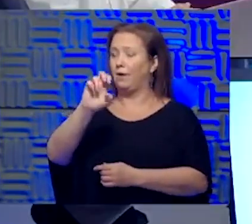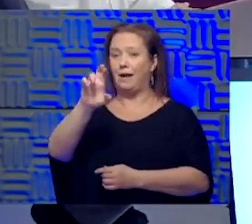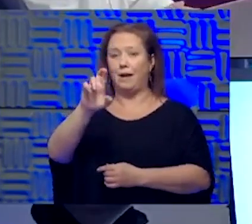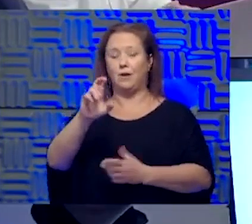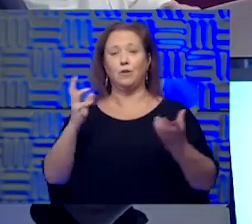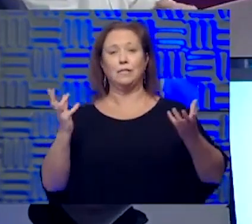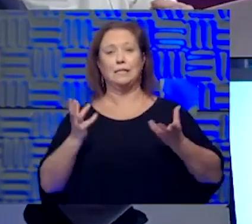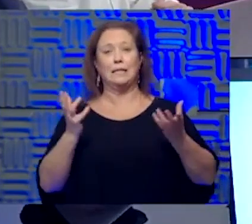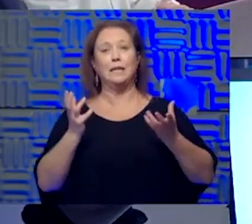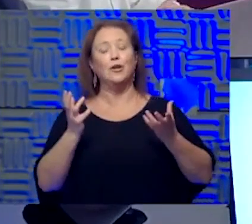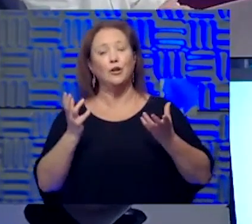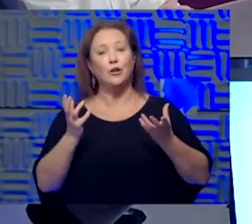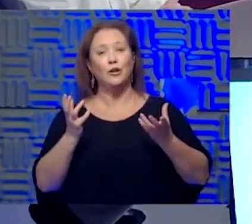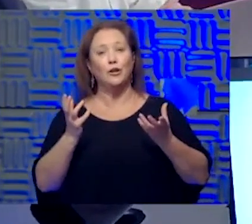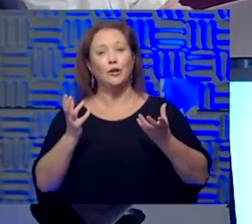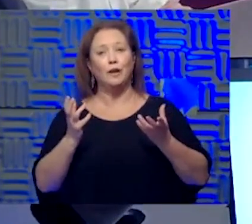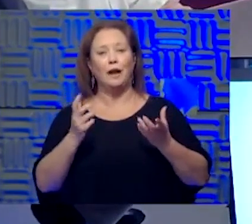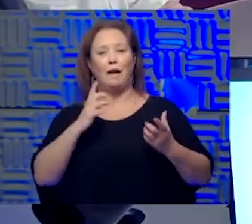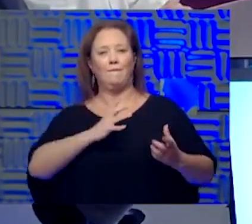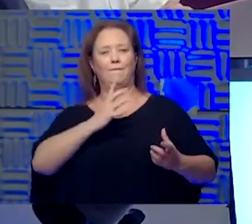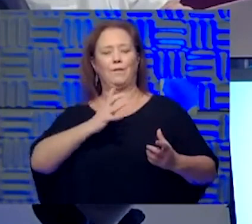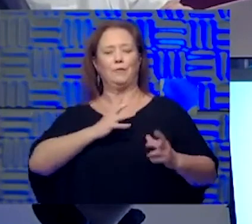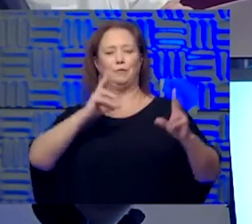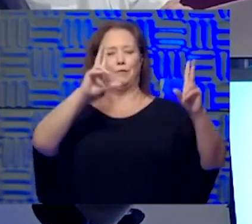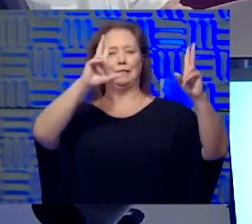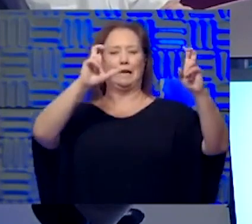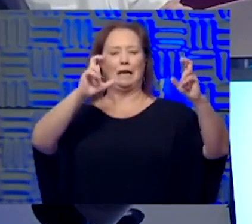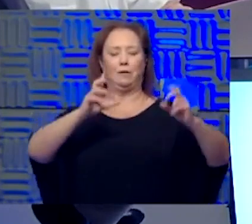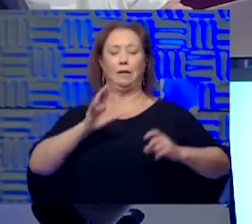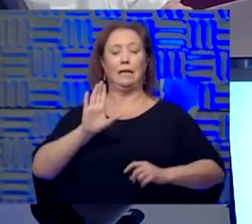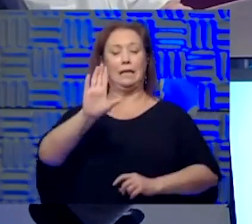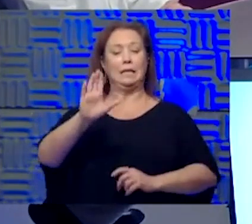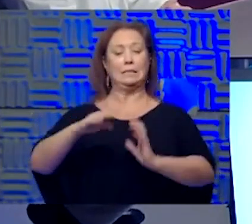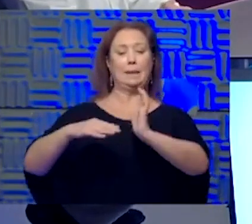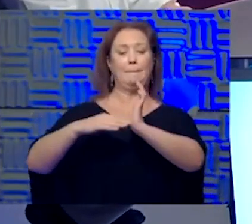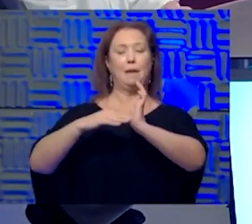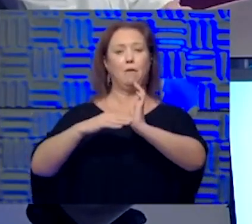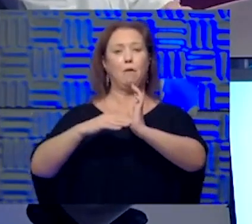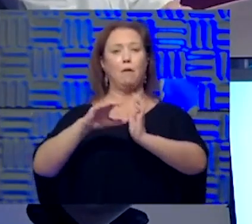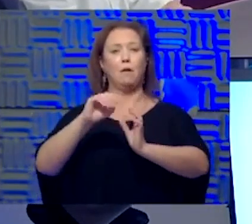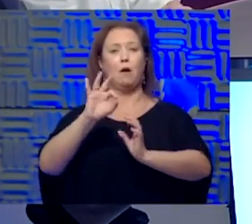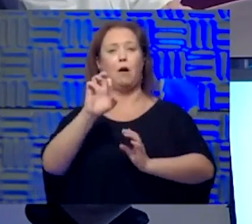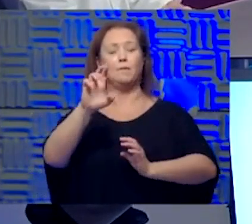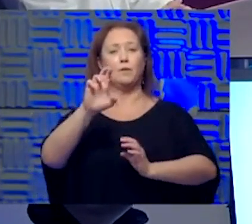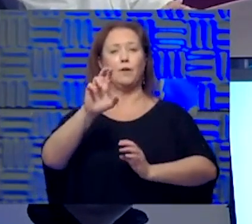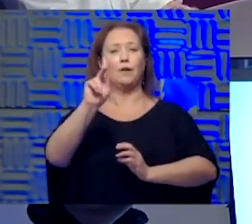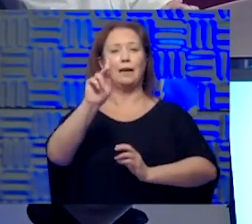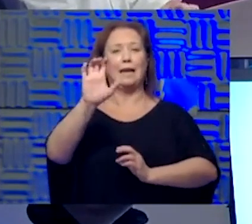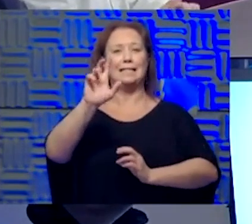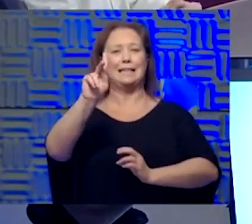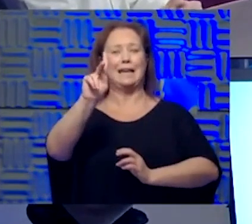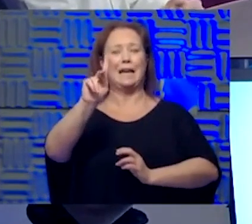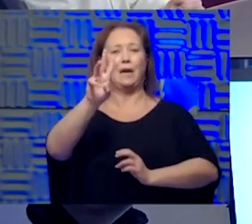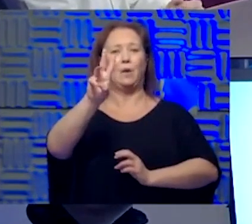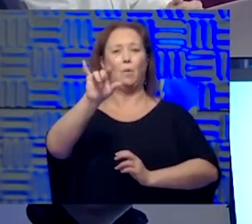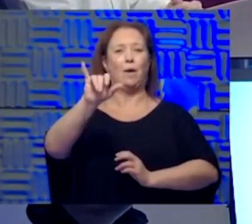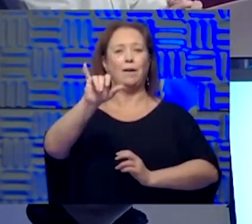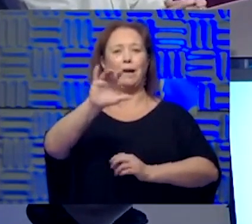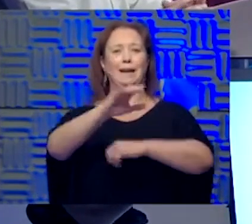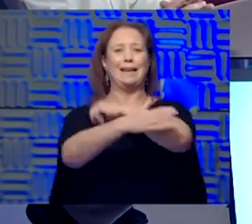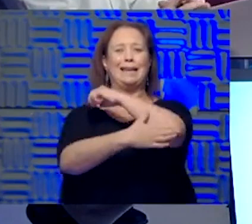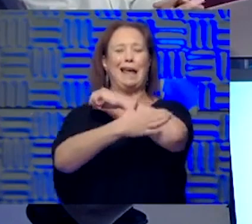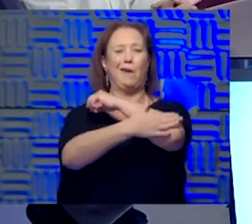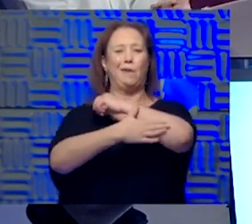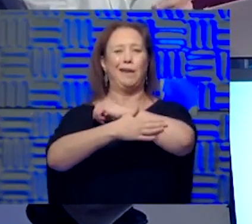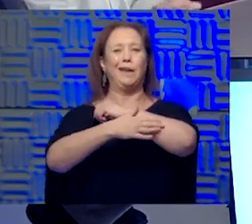Greiner, who's I got his official title here. He is the medical officer for KCK, Wyandotte County Unified Government. Takes a long